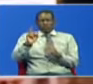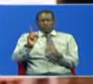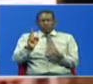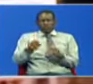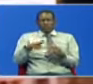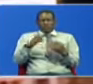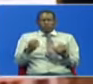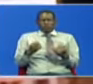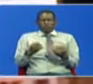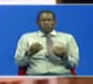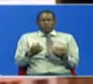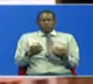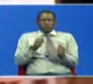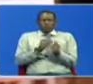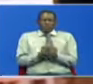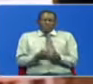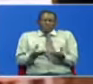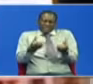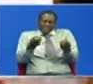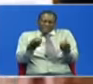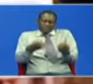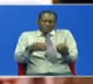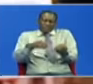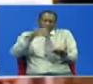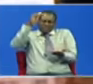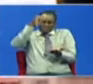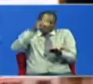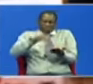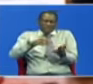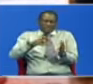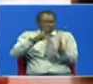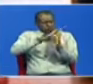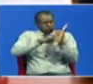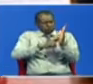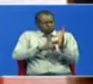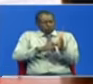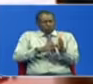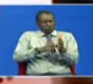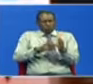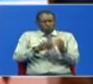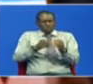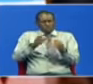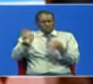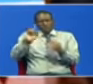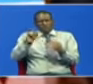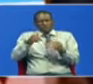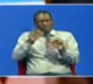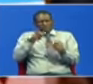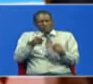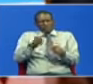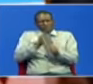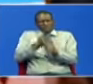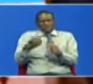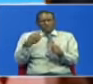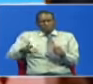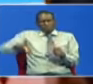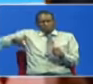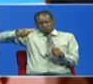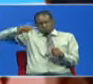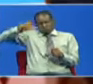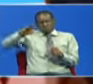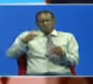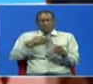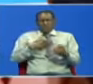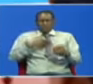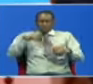with the easing of the restrictions for COVID-19 restrictions, do you think then this will accelerate the numbers even more? And then have you intensified